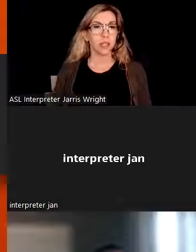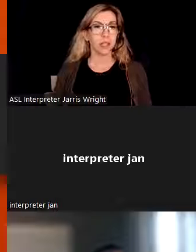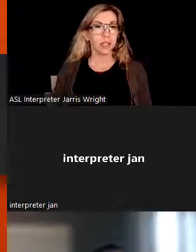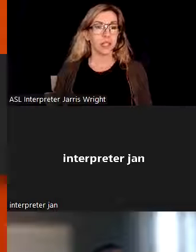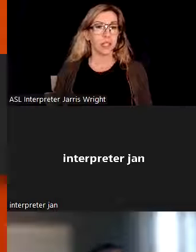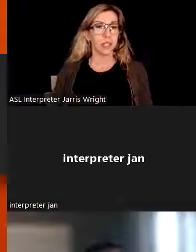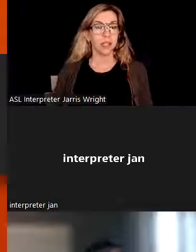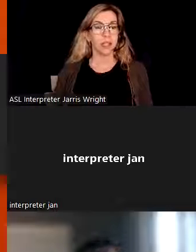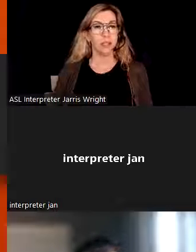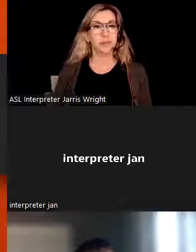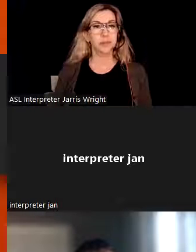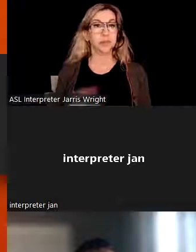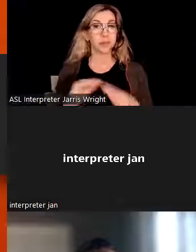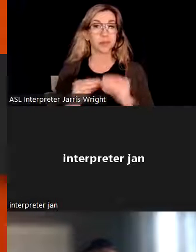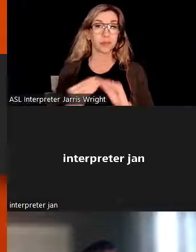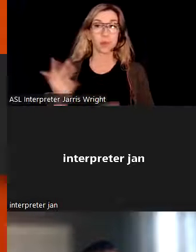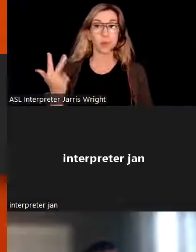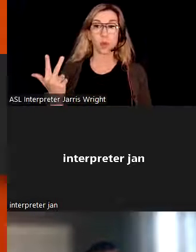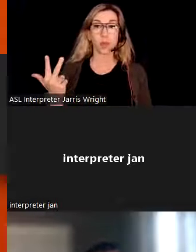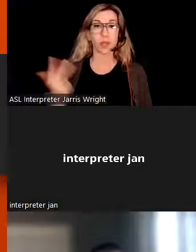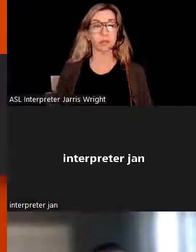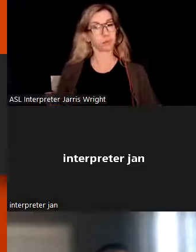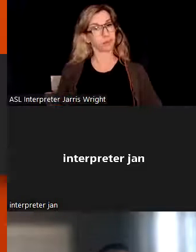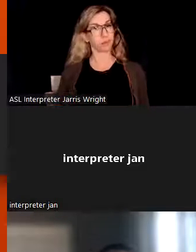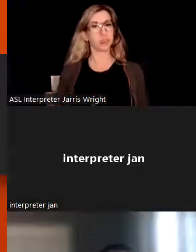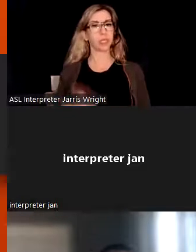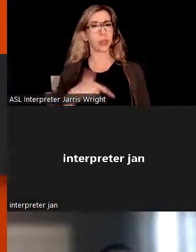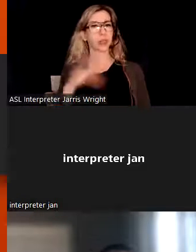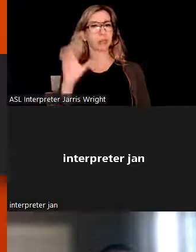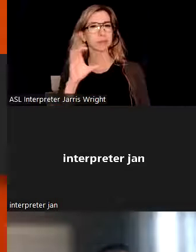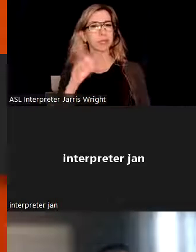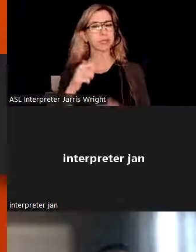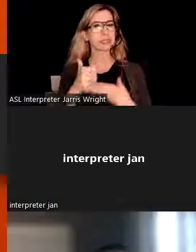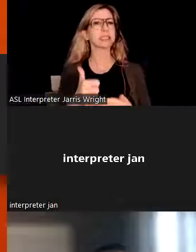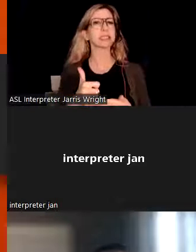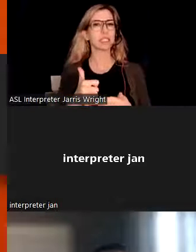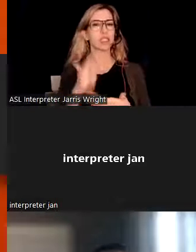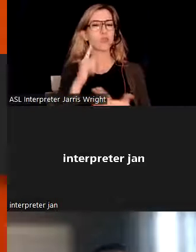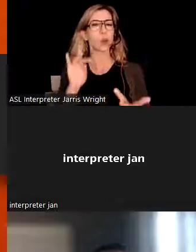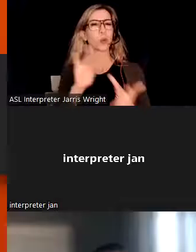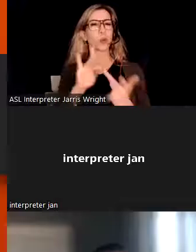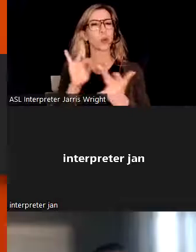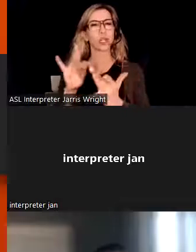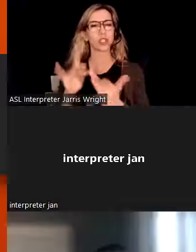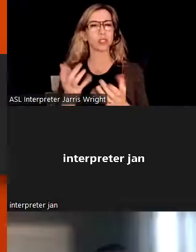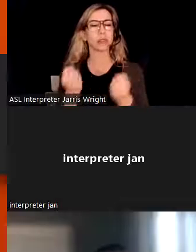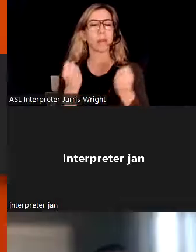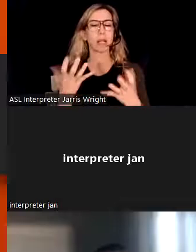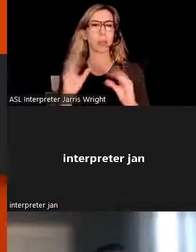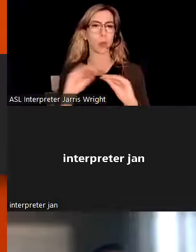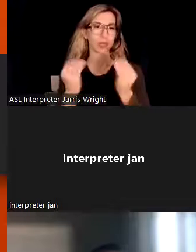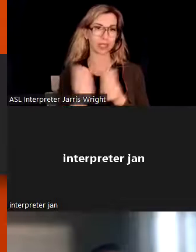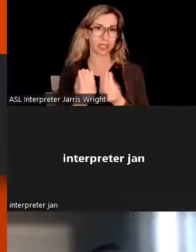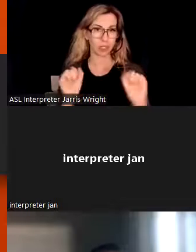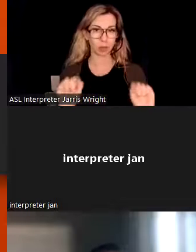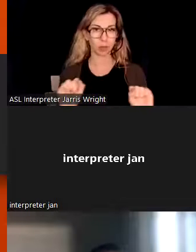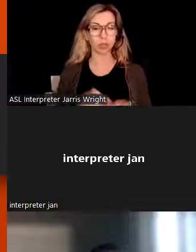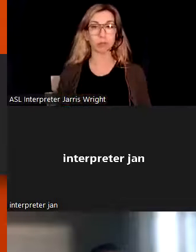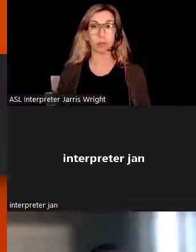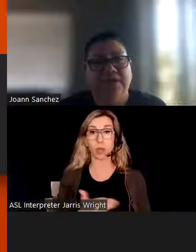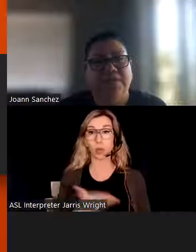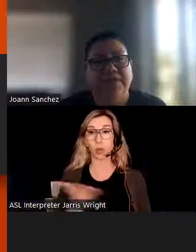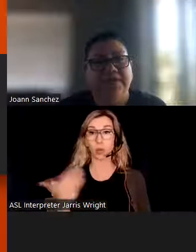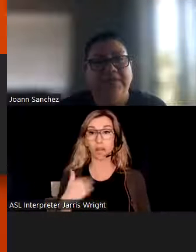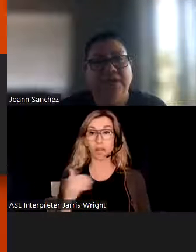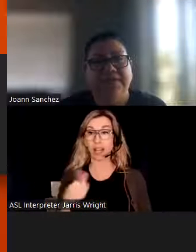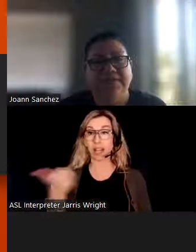Question number 3. We are seeking assistance in reaching as many organizations as possible. Do you have any